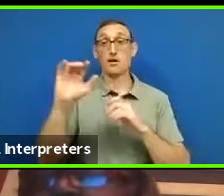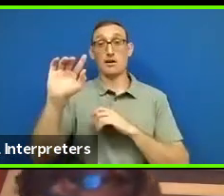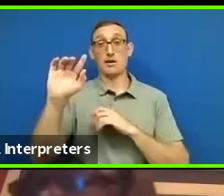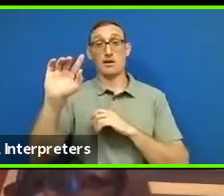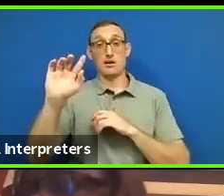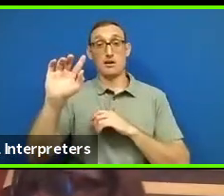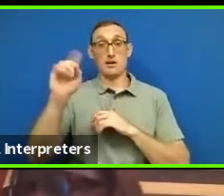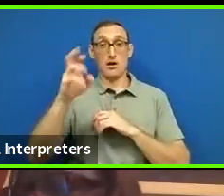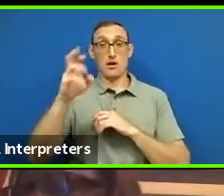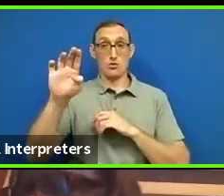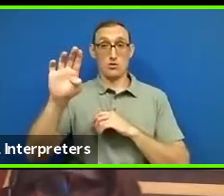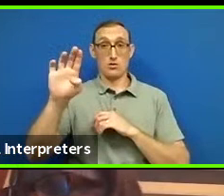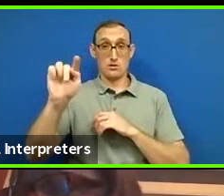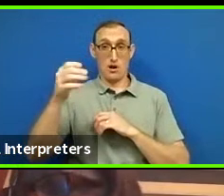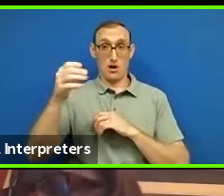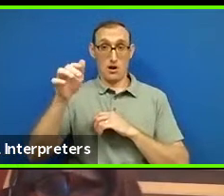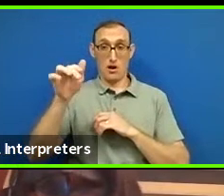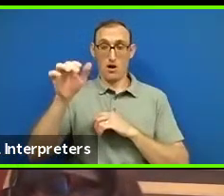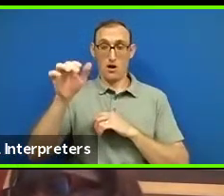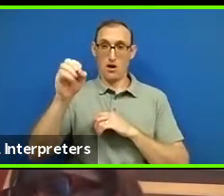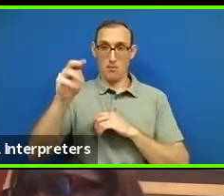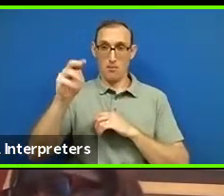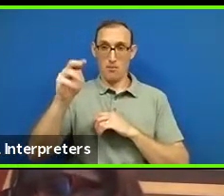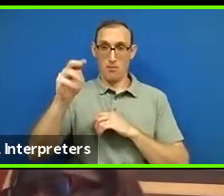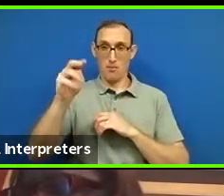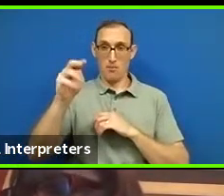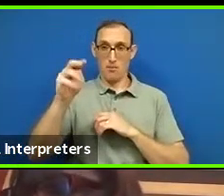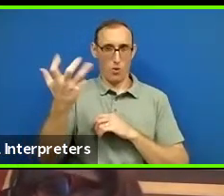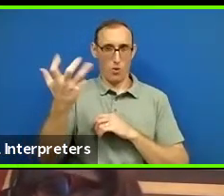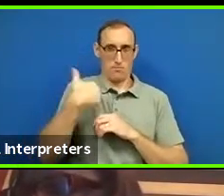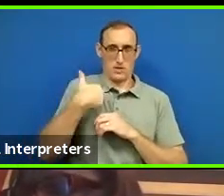that we are collaborating with the UGA